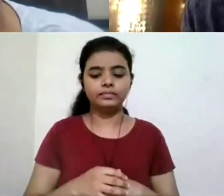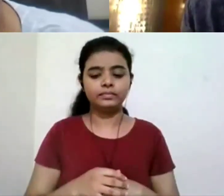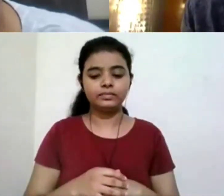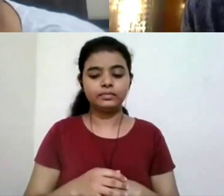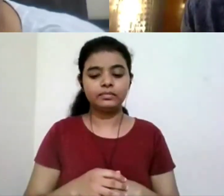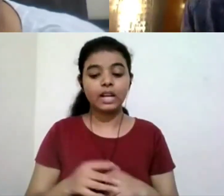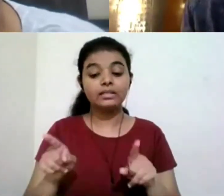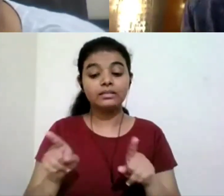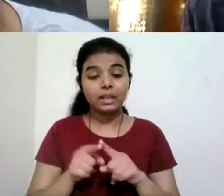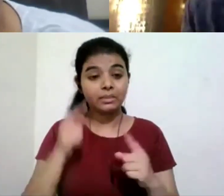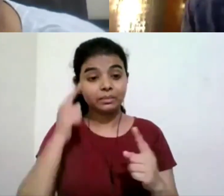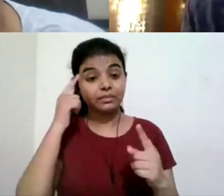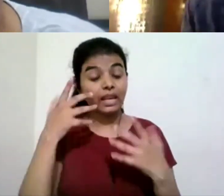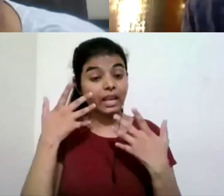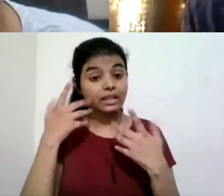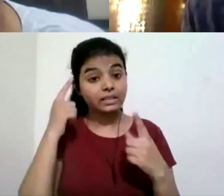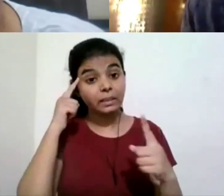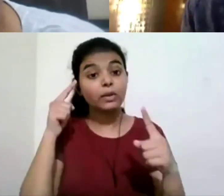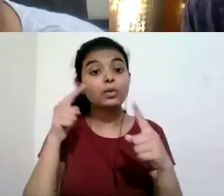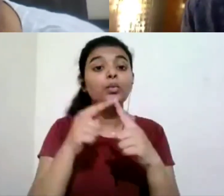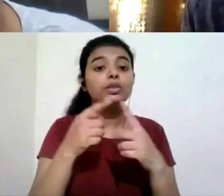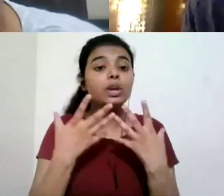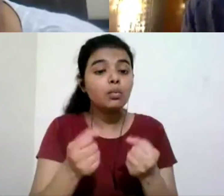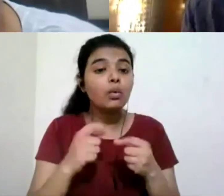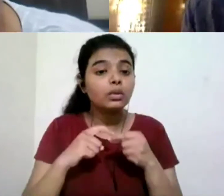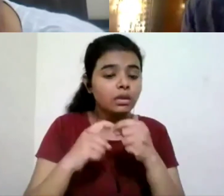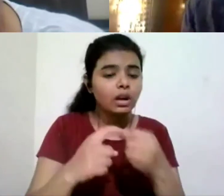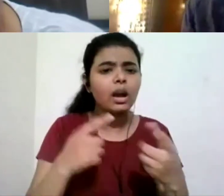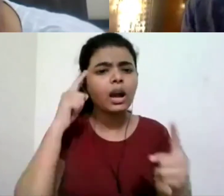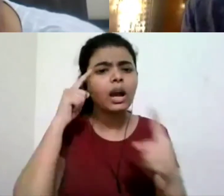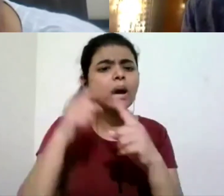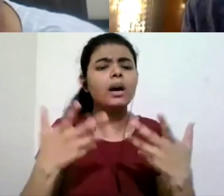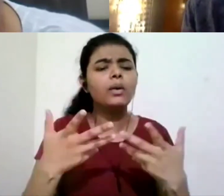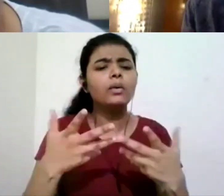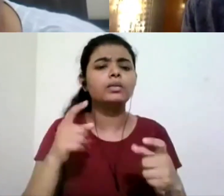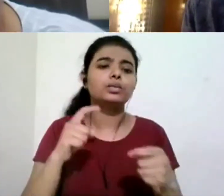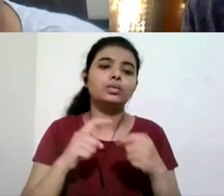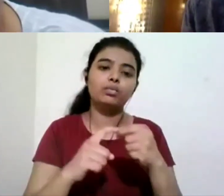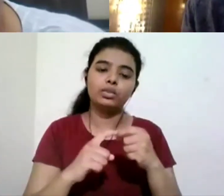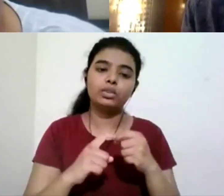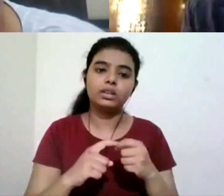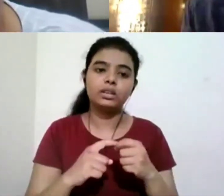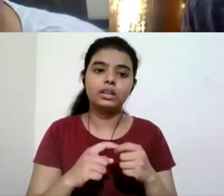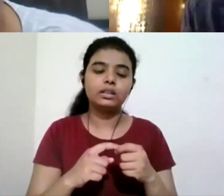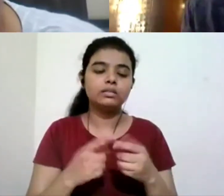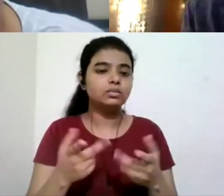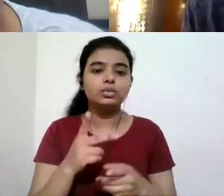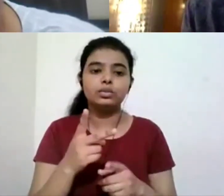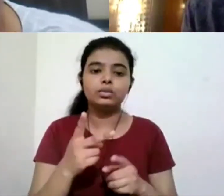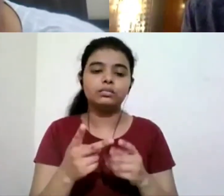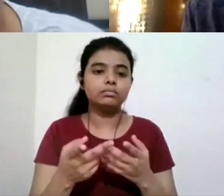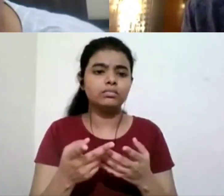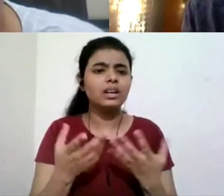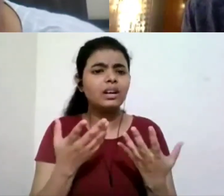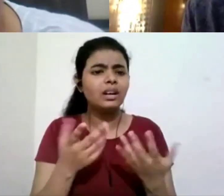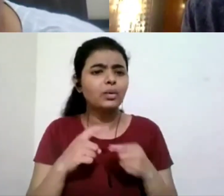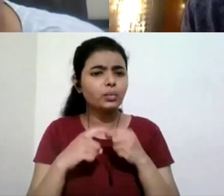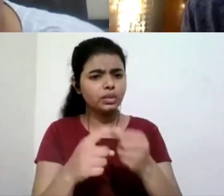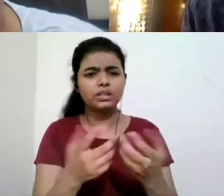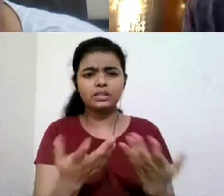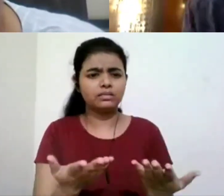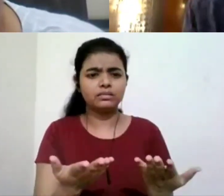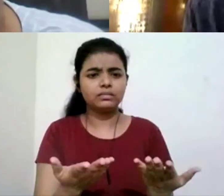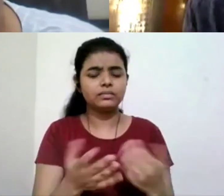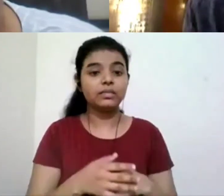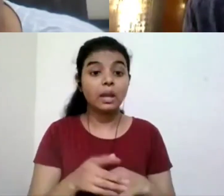purpose for any question. And because that day when I asked the question, I thought it's a too obvious question to ask, but the way